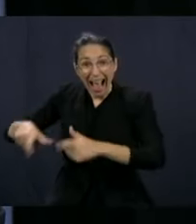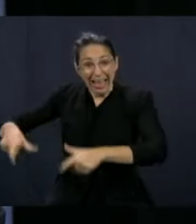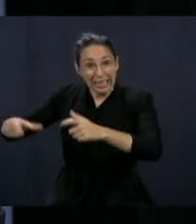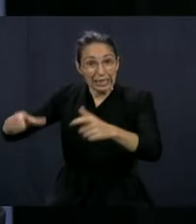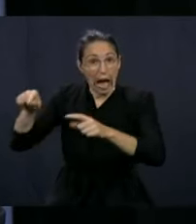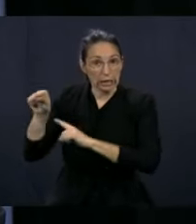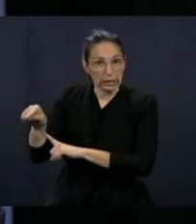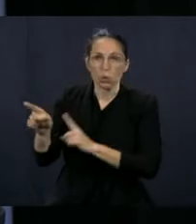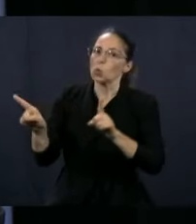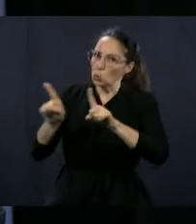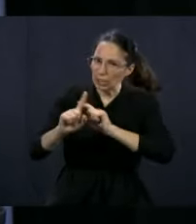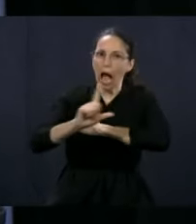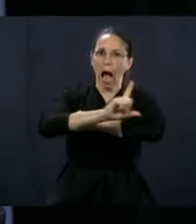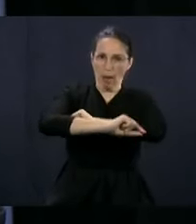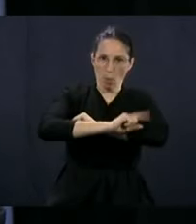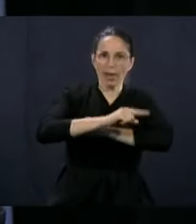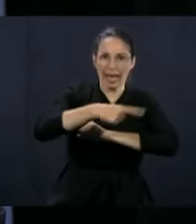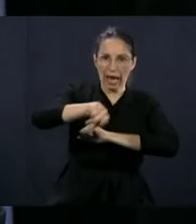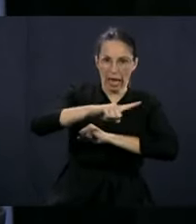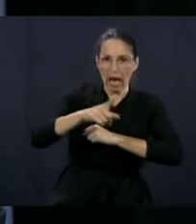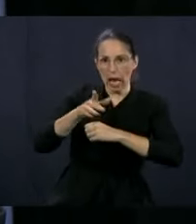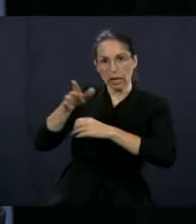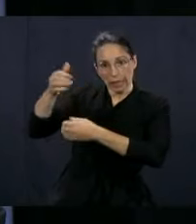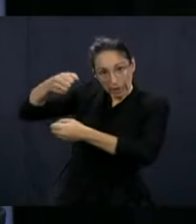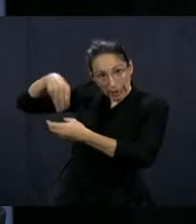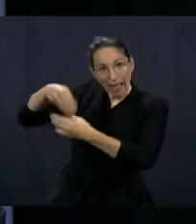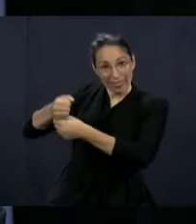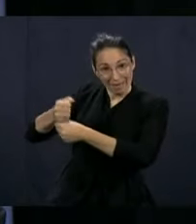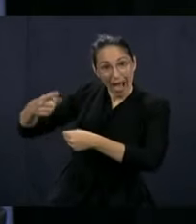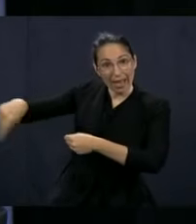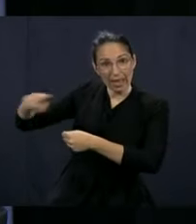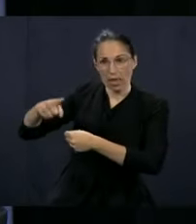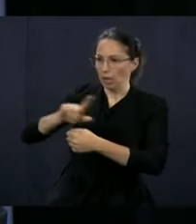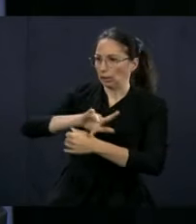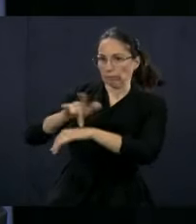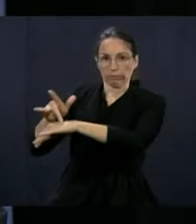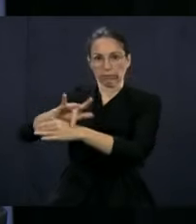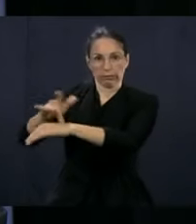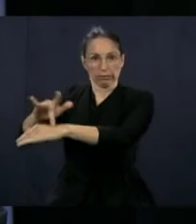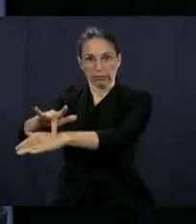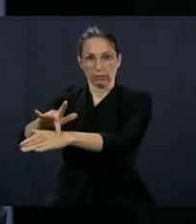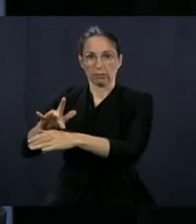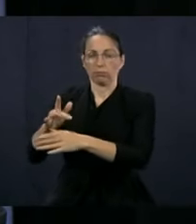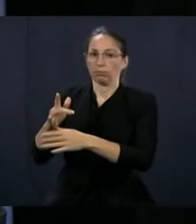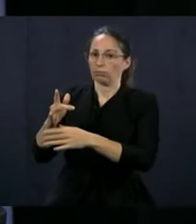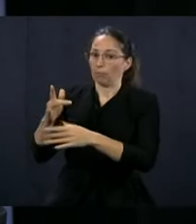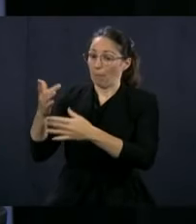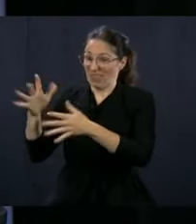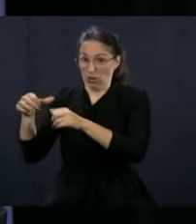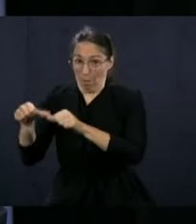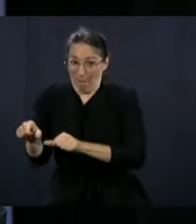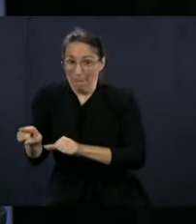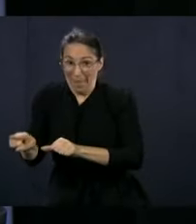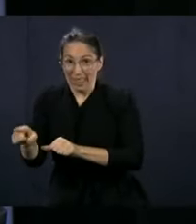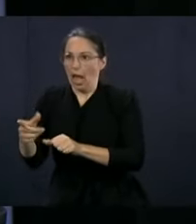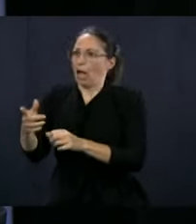in those establishments. There's also staff that infected residents.